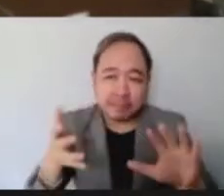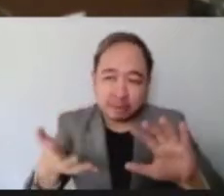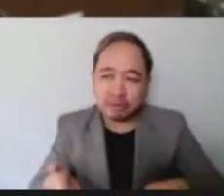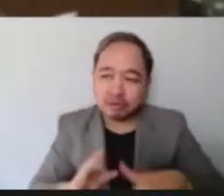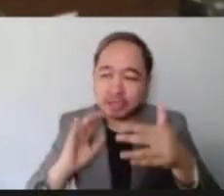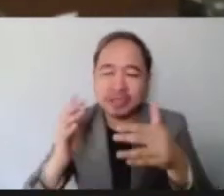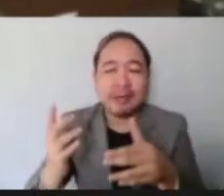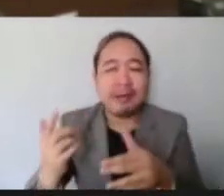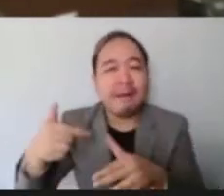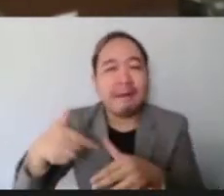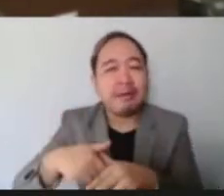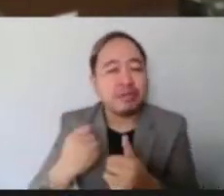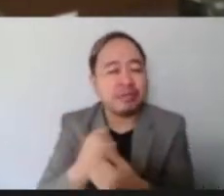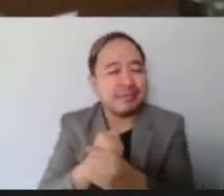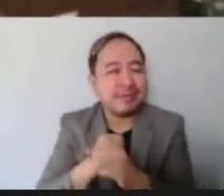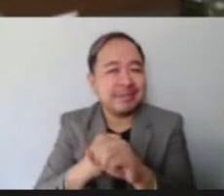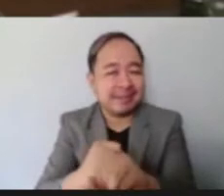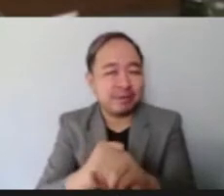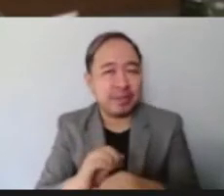foreign